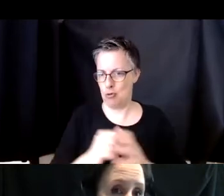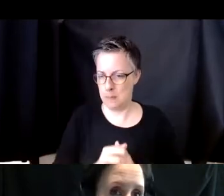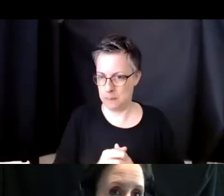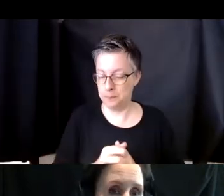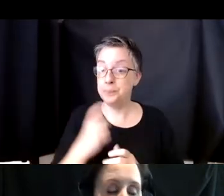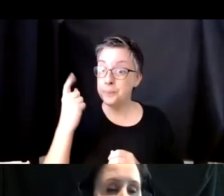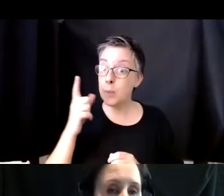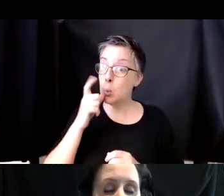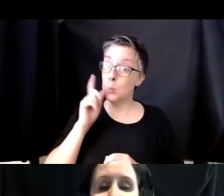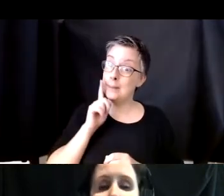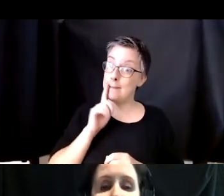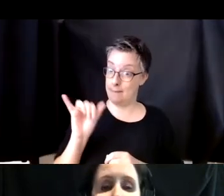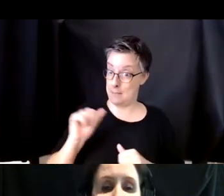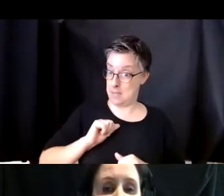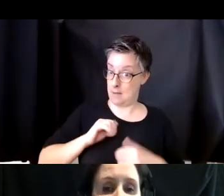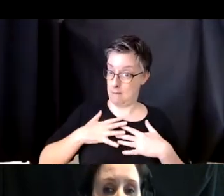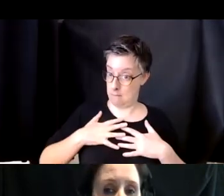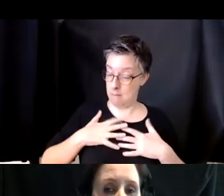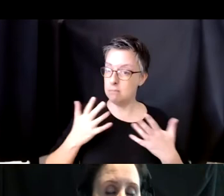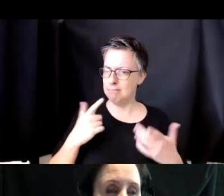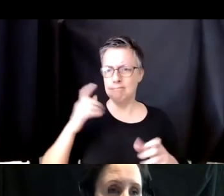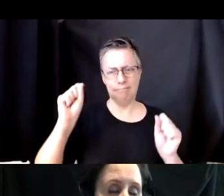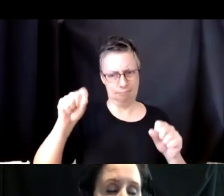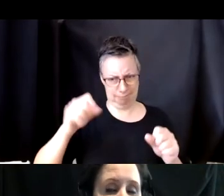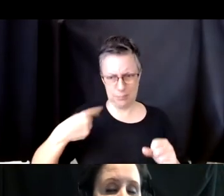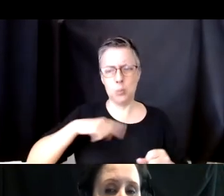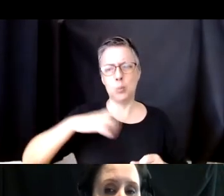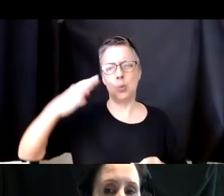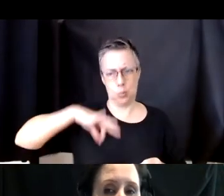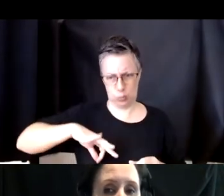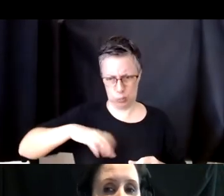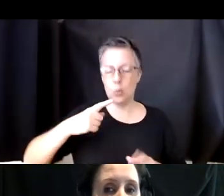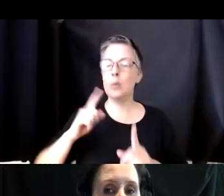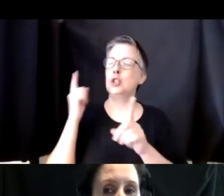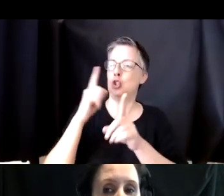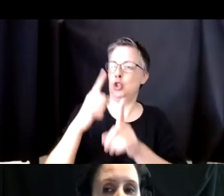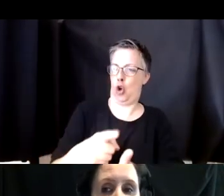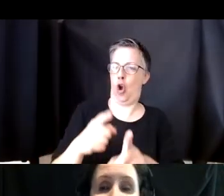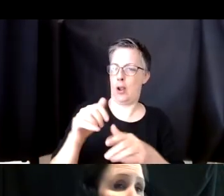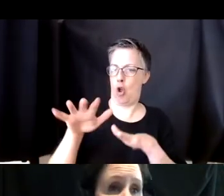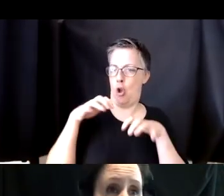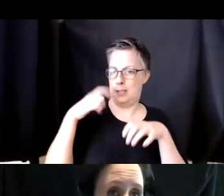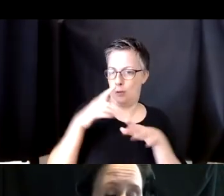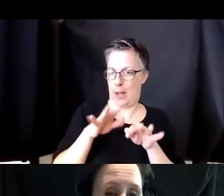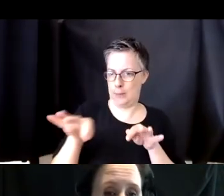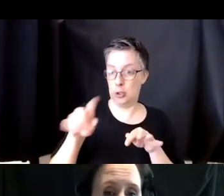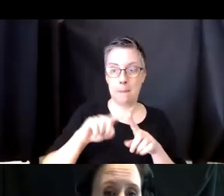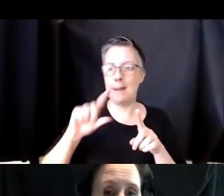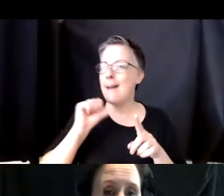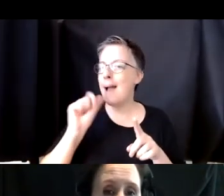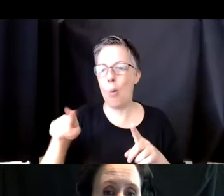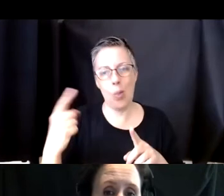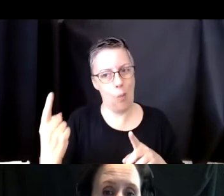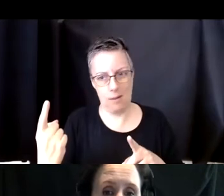People who are deaf, like myself, certainly are the benefit and the target audience for caption, but we are not the only ones that